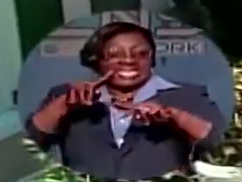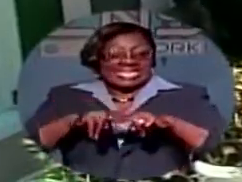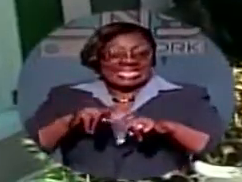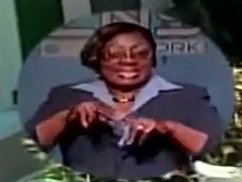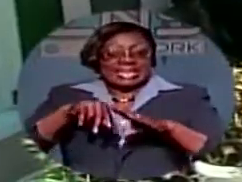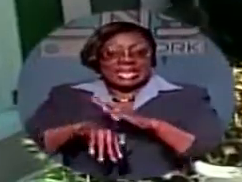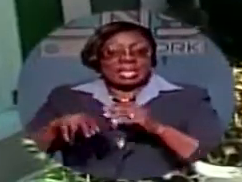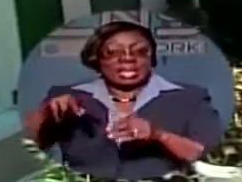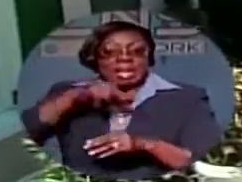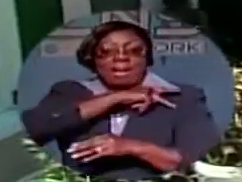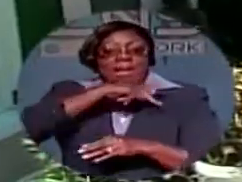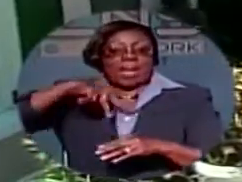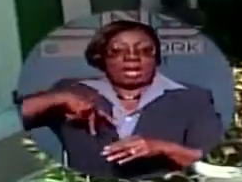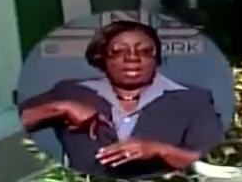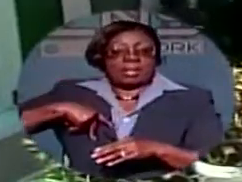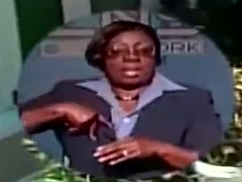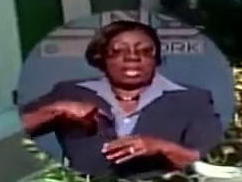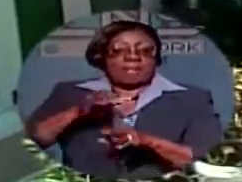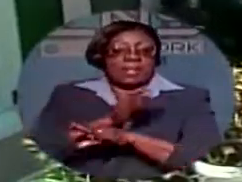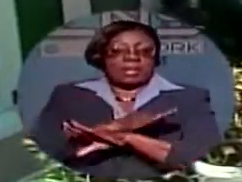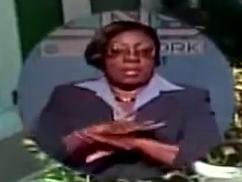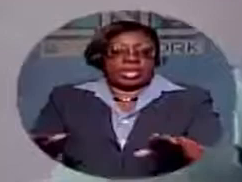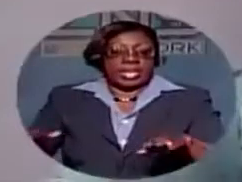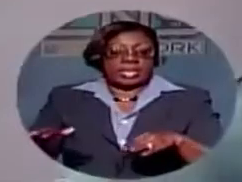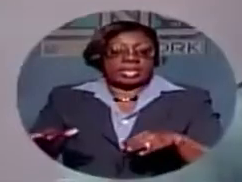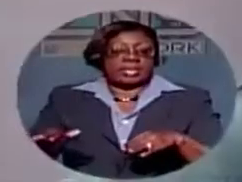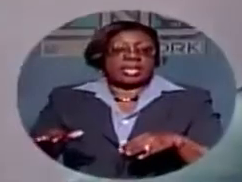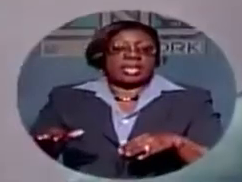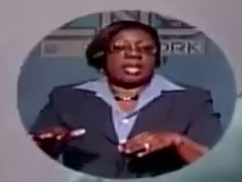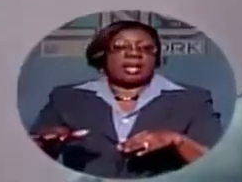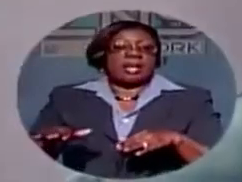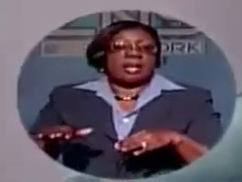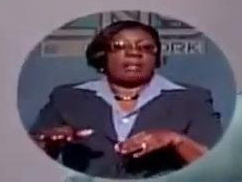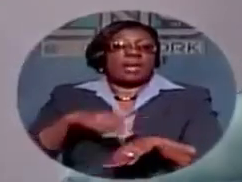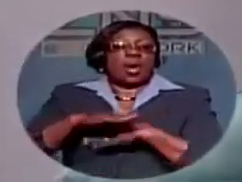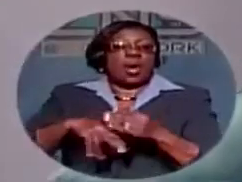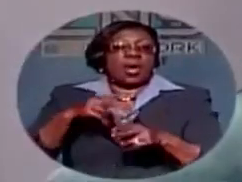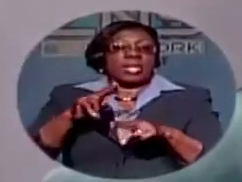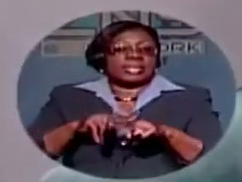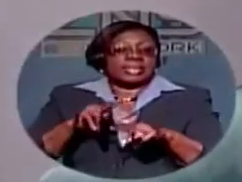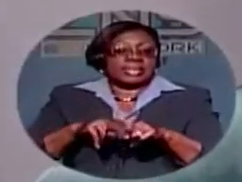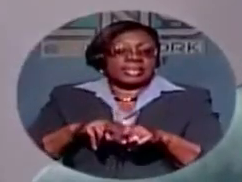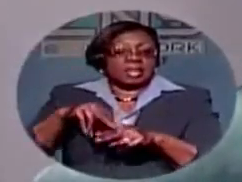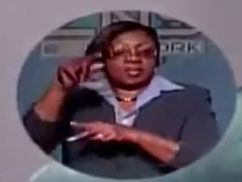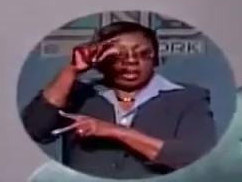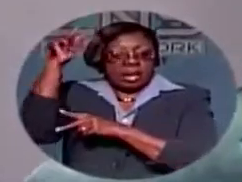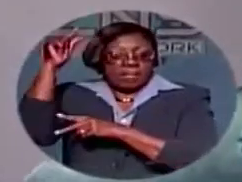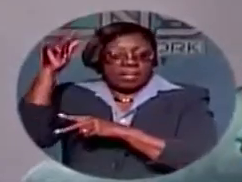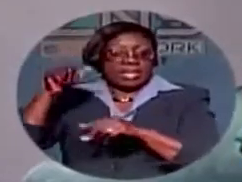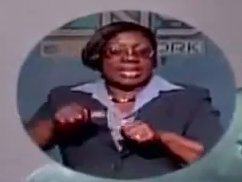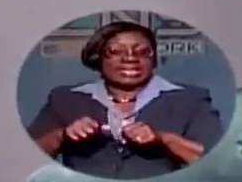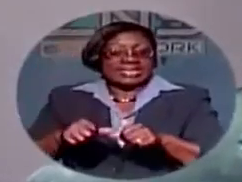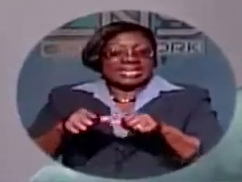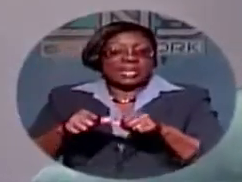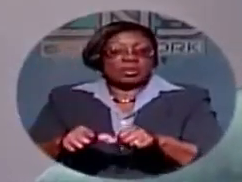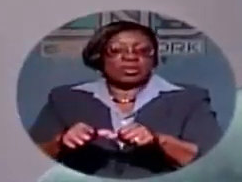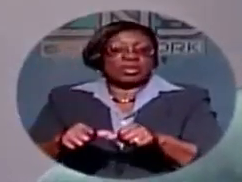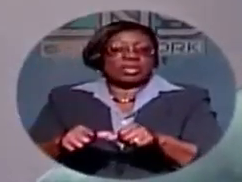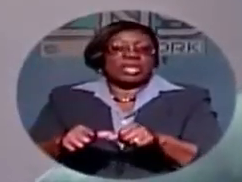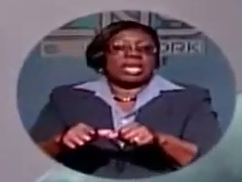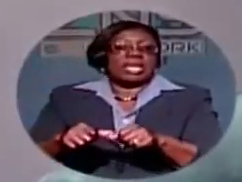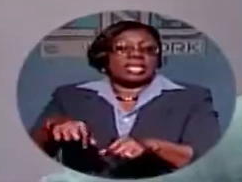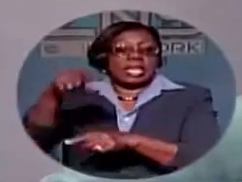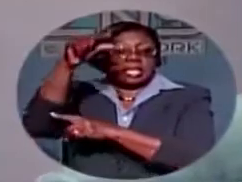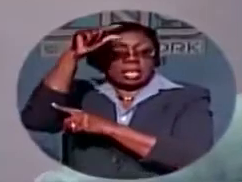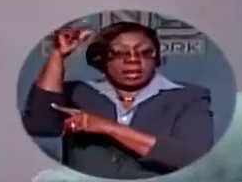business of the government continues. The Parliament has been dissolved. Right. The government continues until the Governor